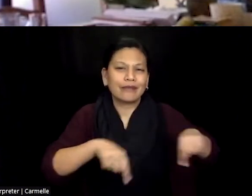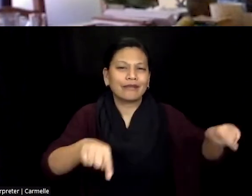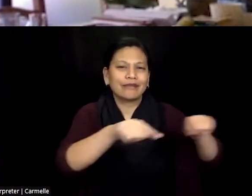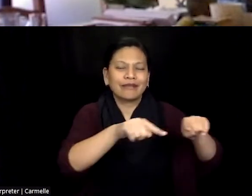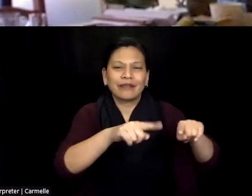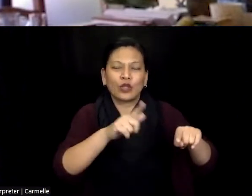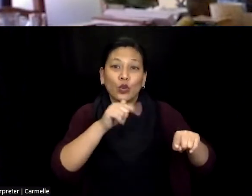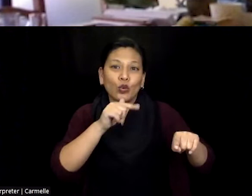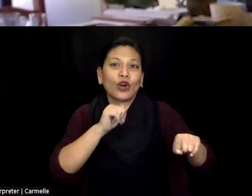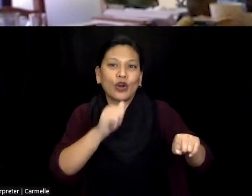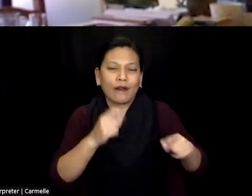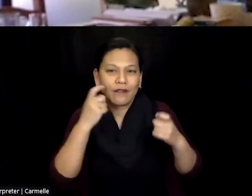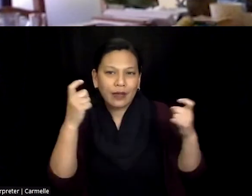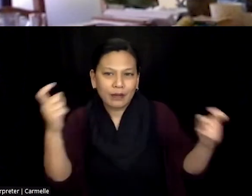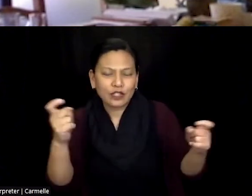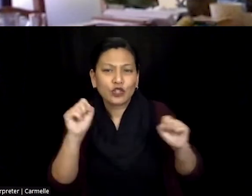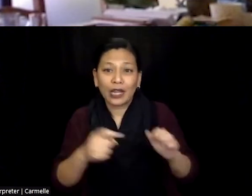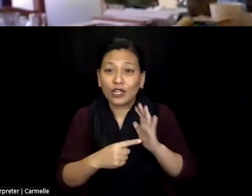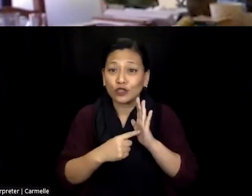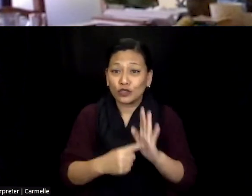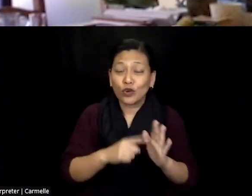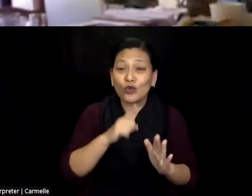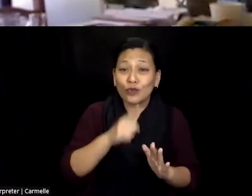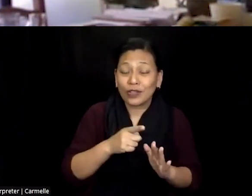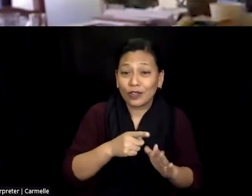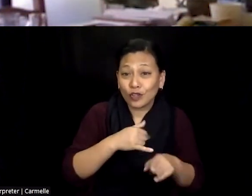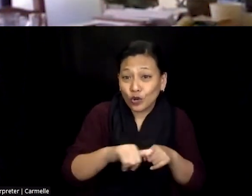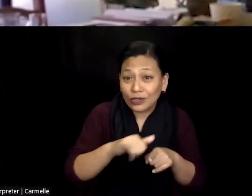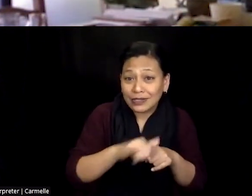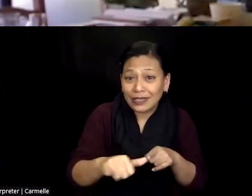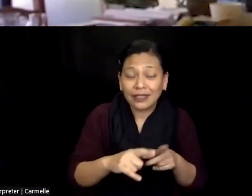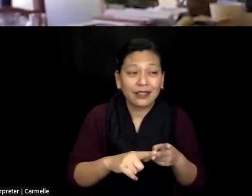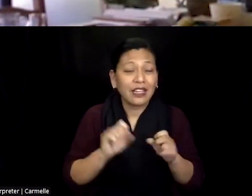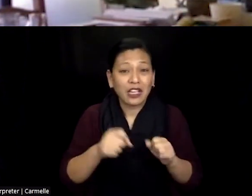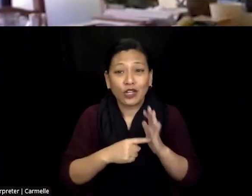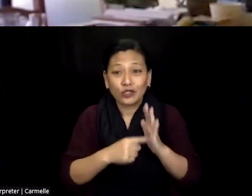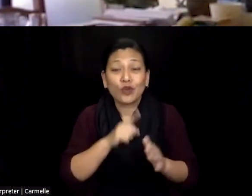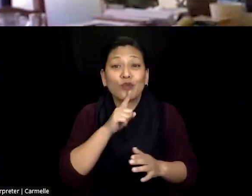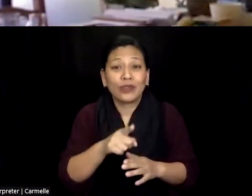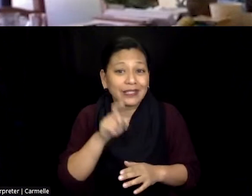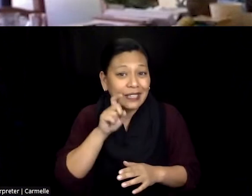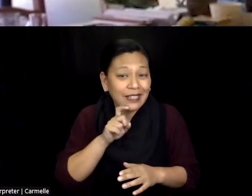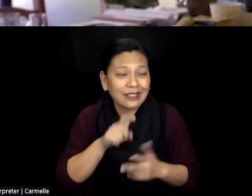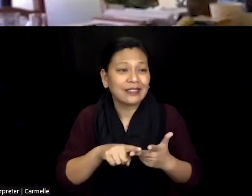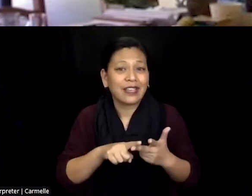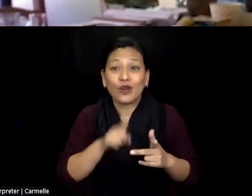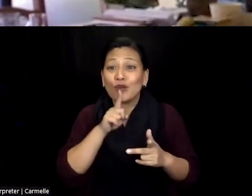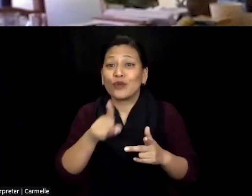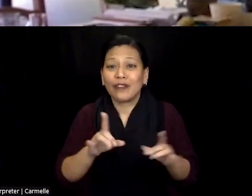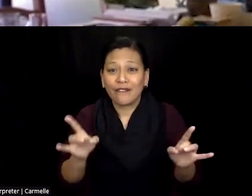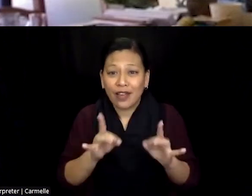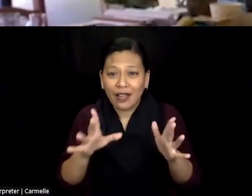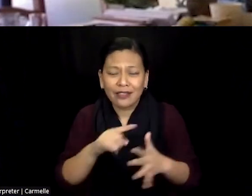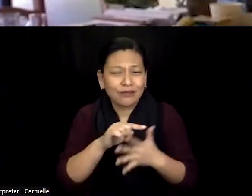breadth of the First Amendment in America. You can show real cursing, you can show real sex, you can show real violence in a way